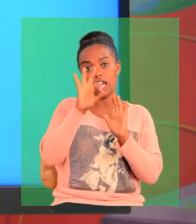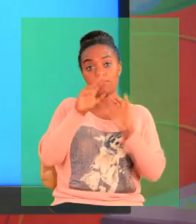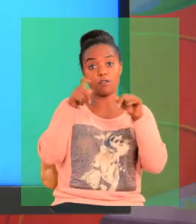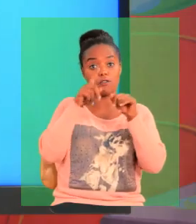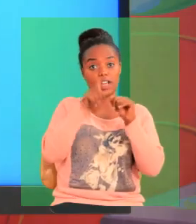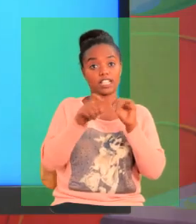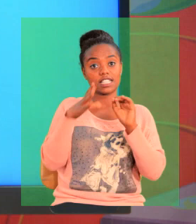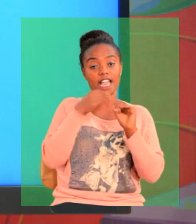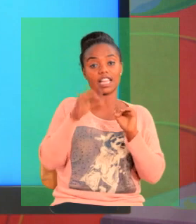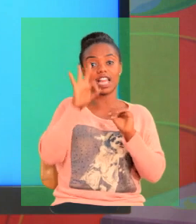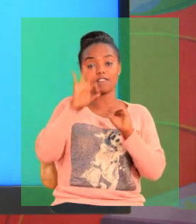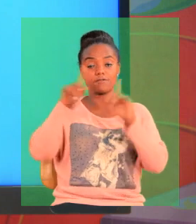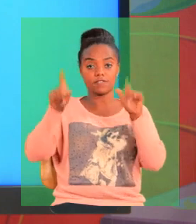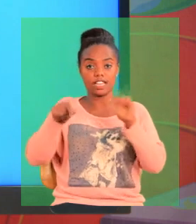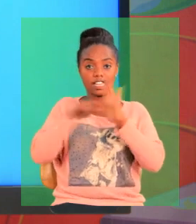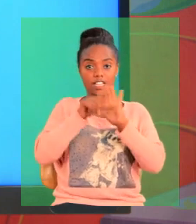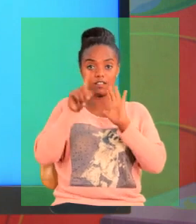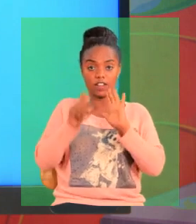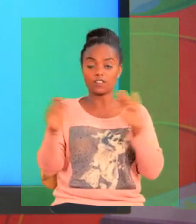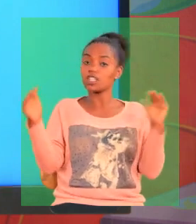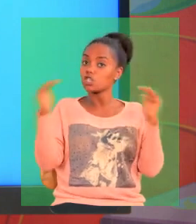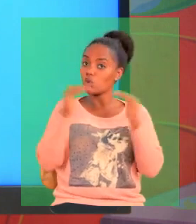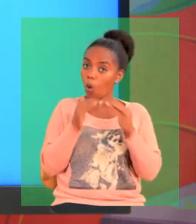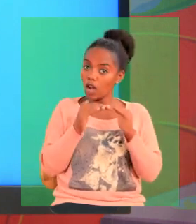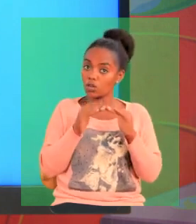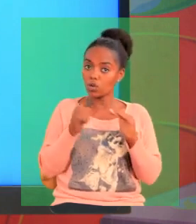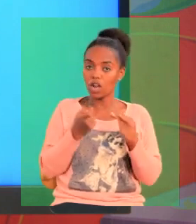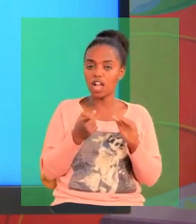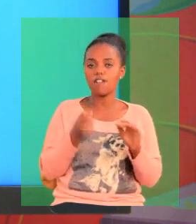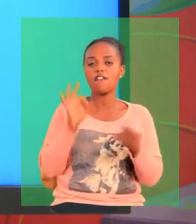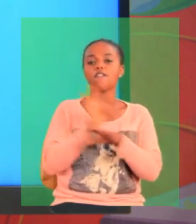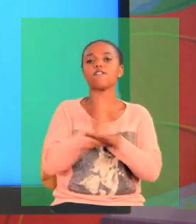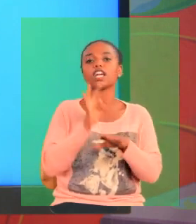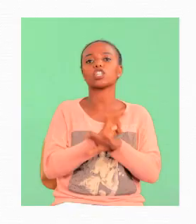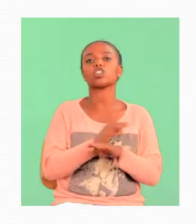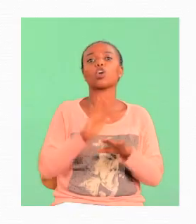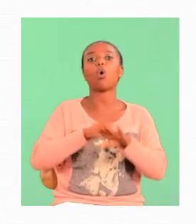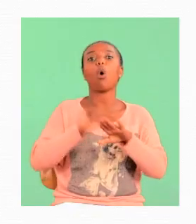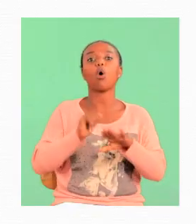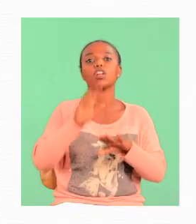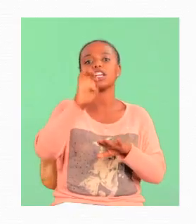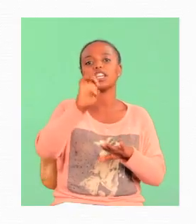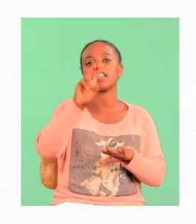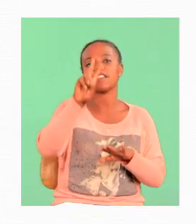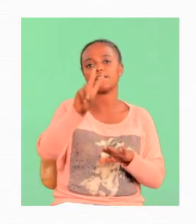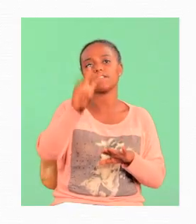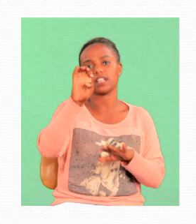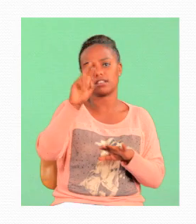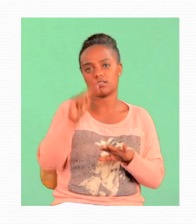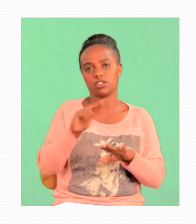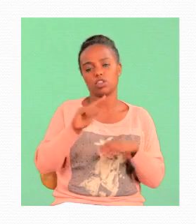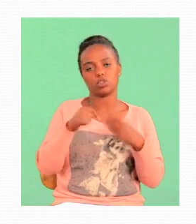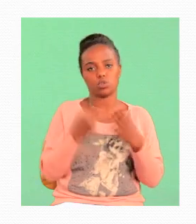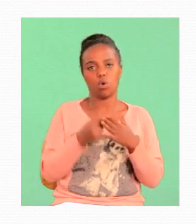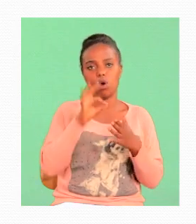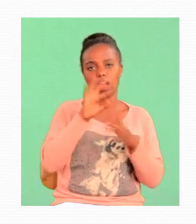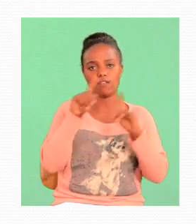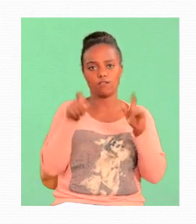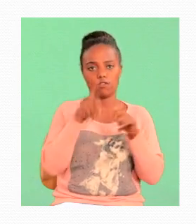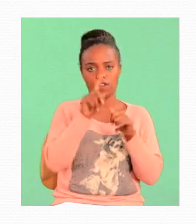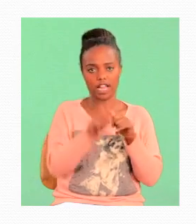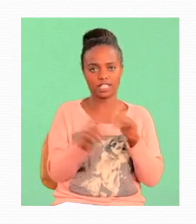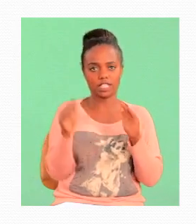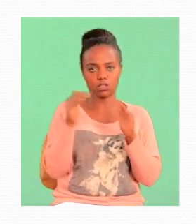f of negative x are equal, then the function we call it even. Therefore, f of x is equal